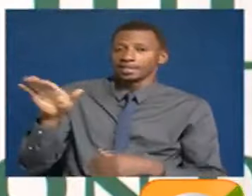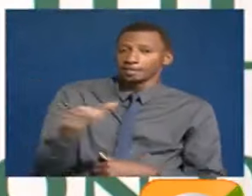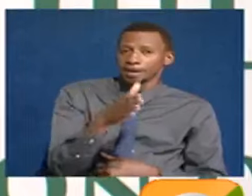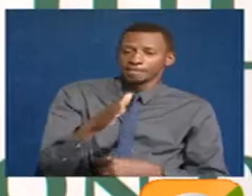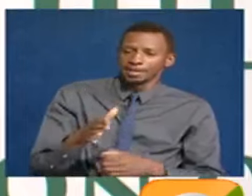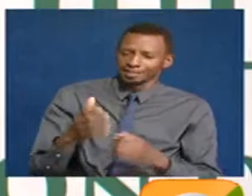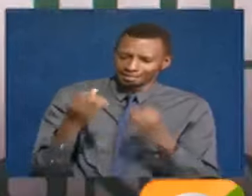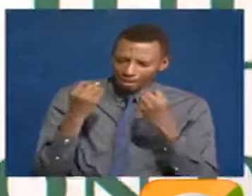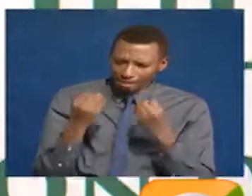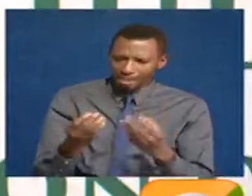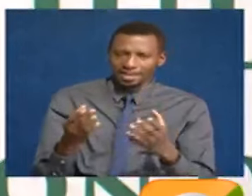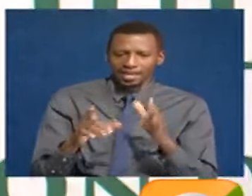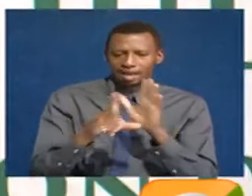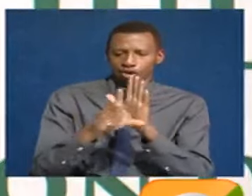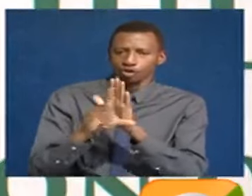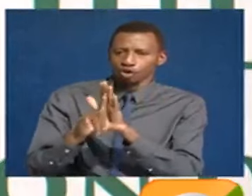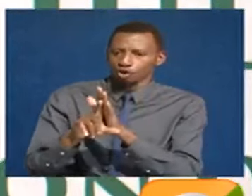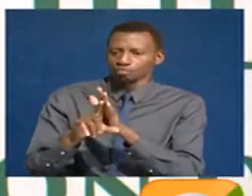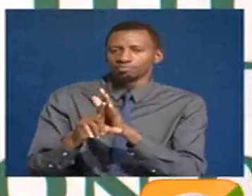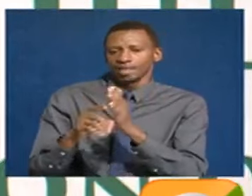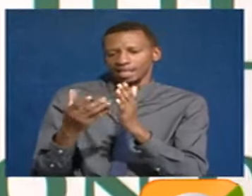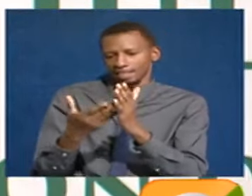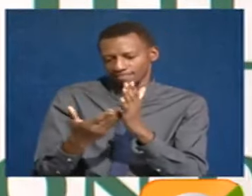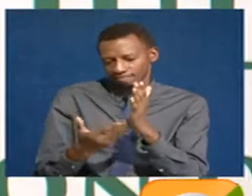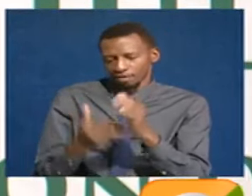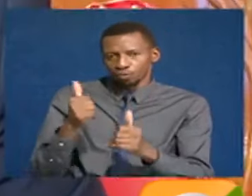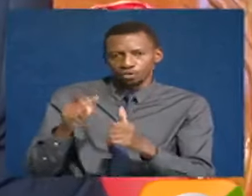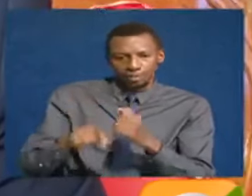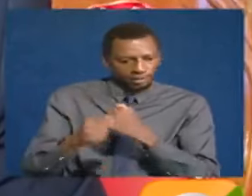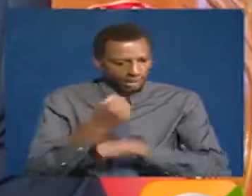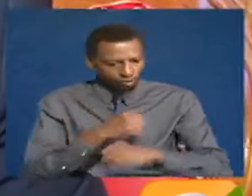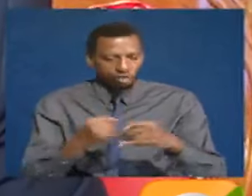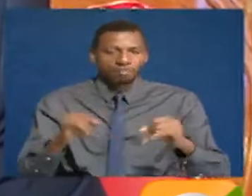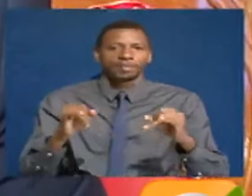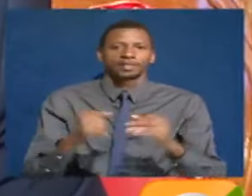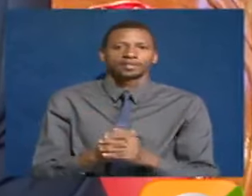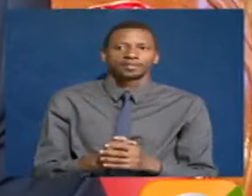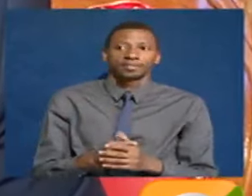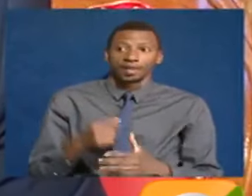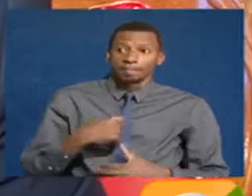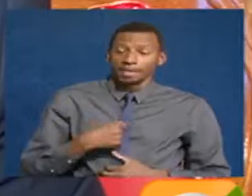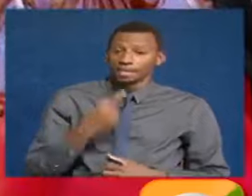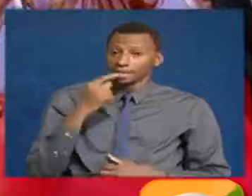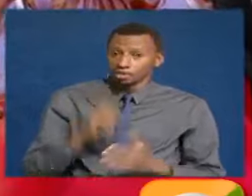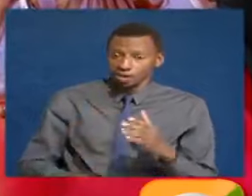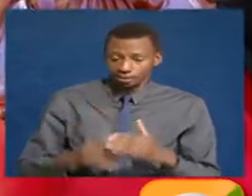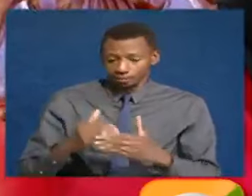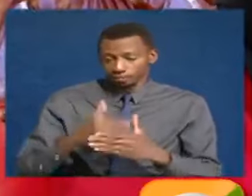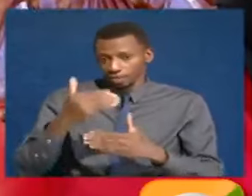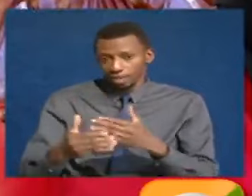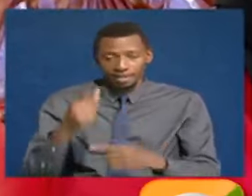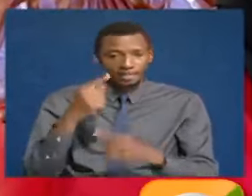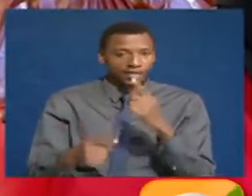of legislative measures that needs to be undertaken. I give this undertaking that in the next year, which